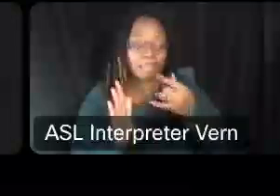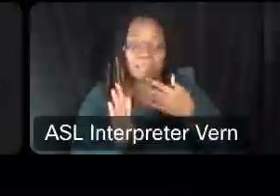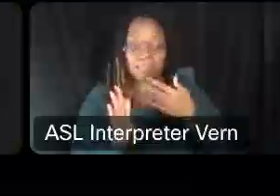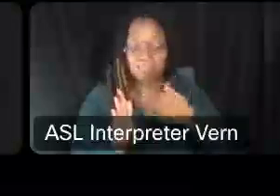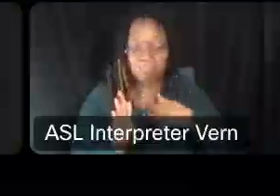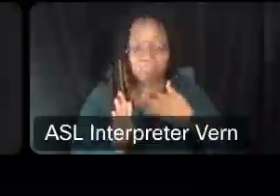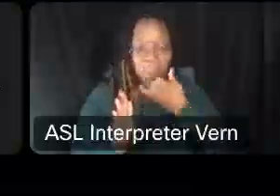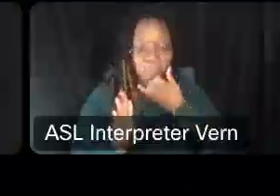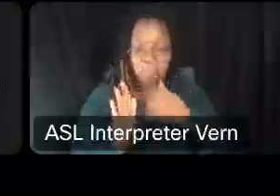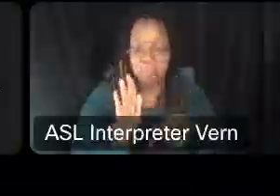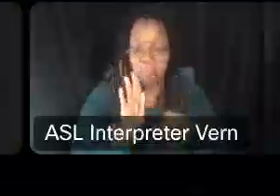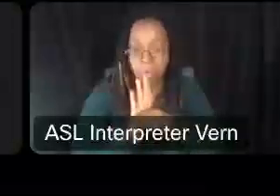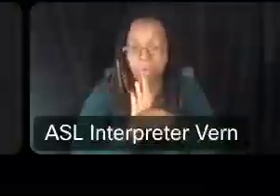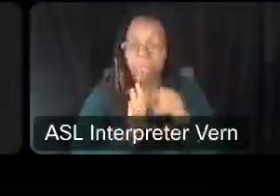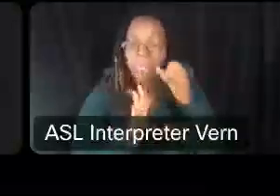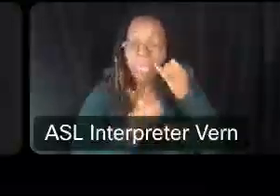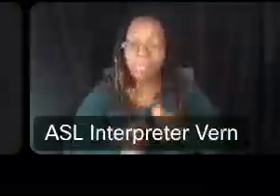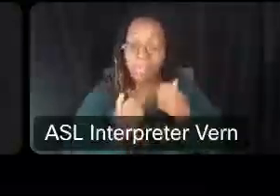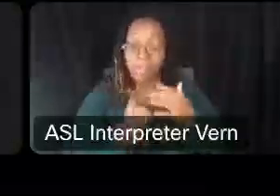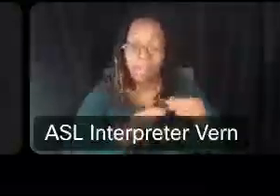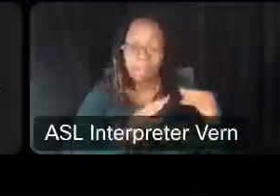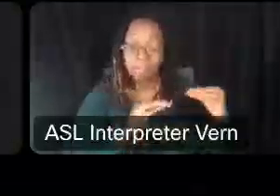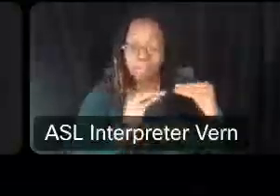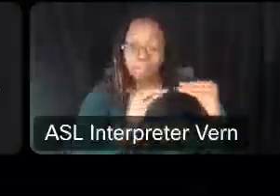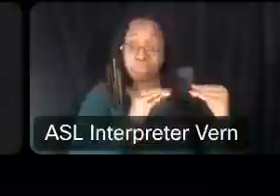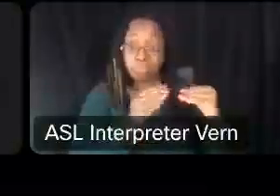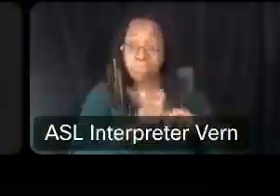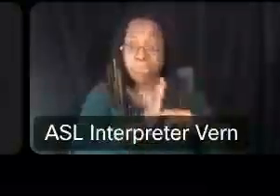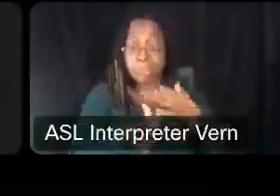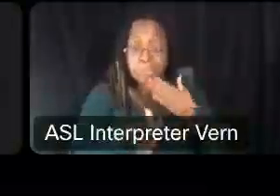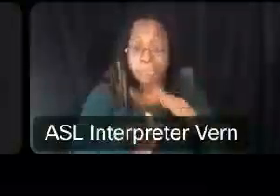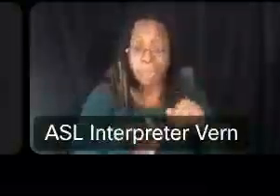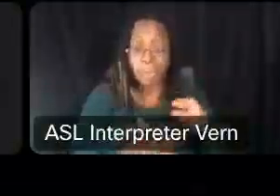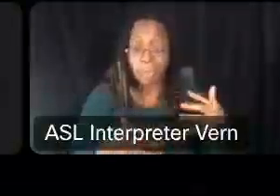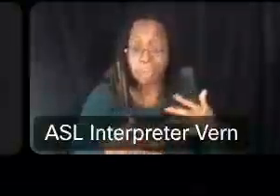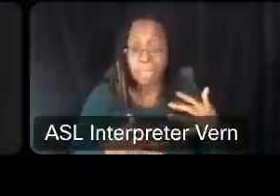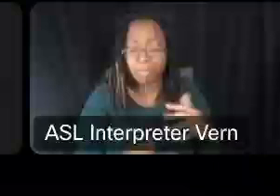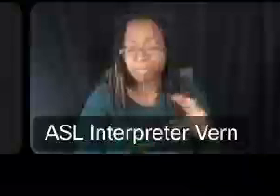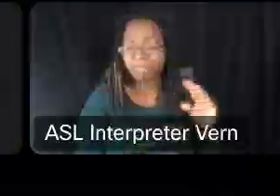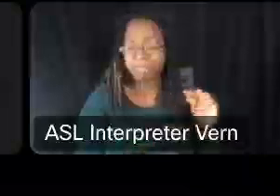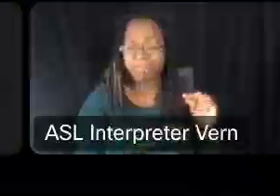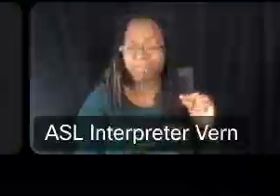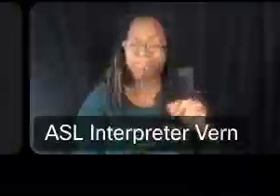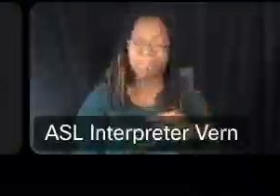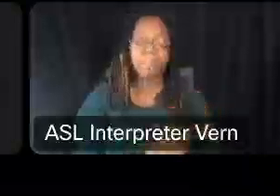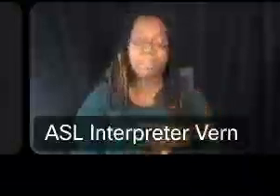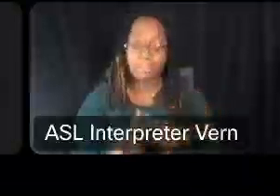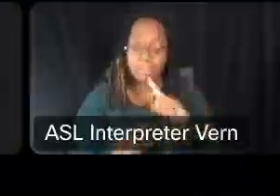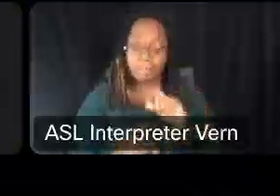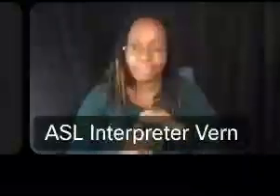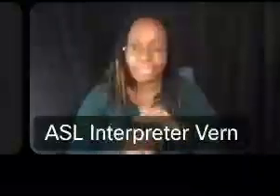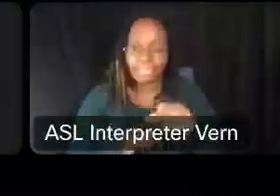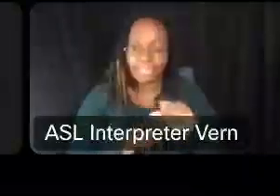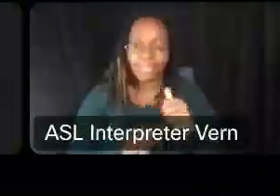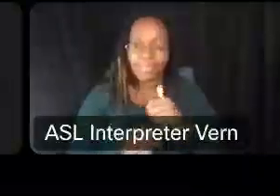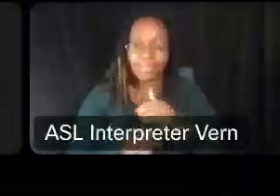talking amongst themselves, that it's bad or it's scary. But in reality, it's something that we've